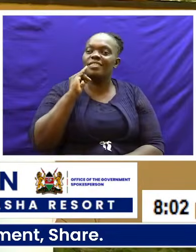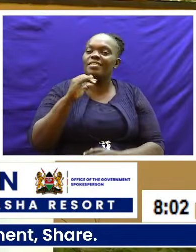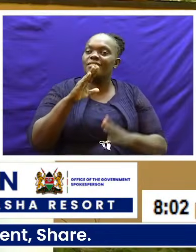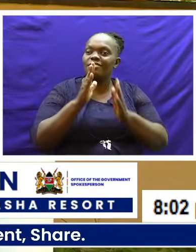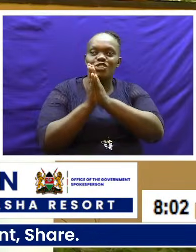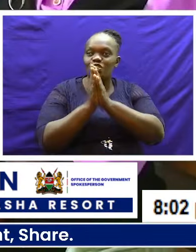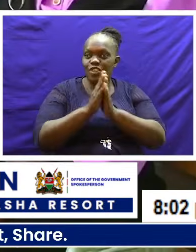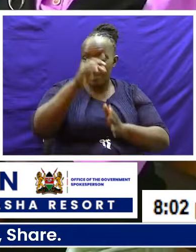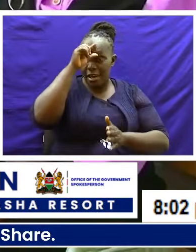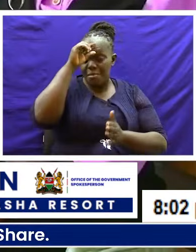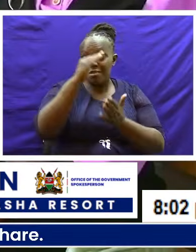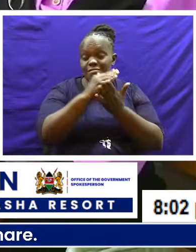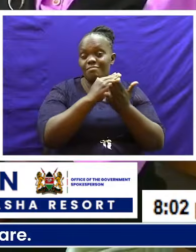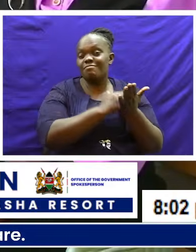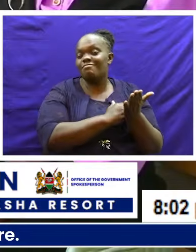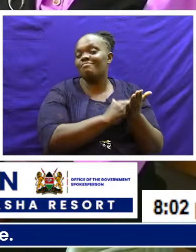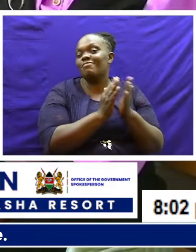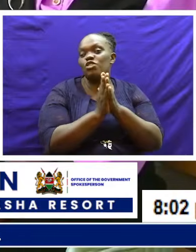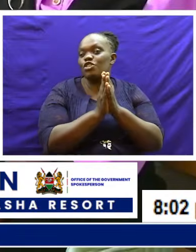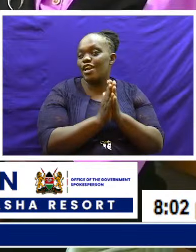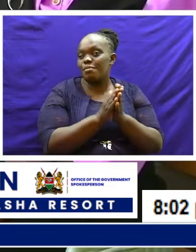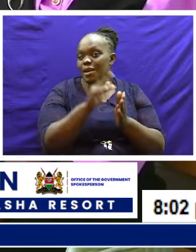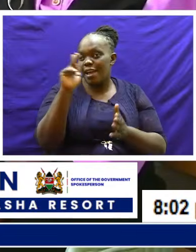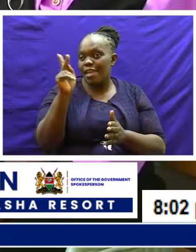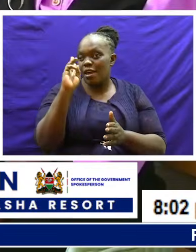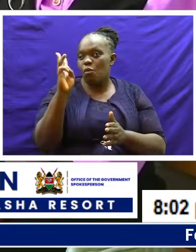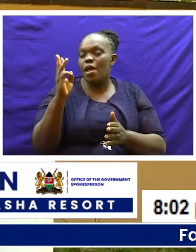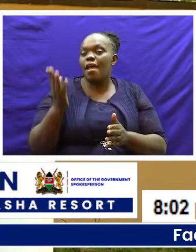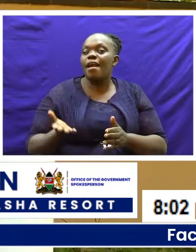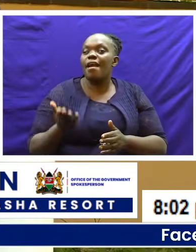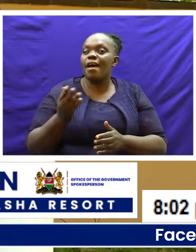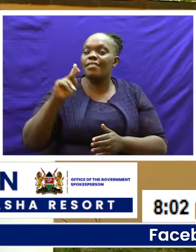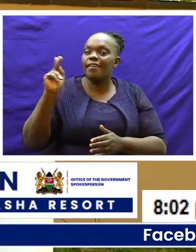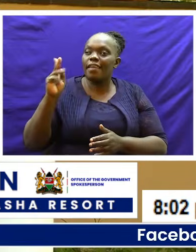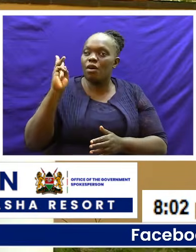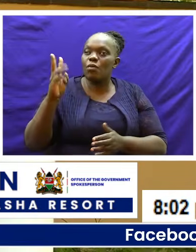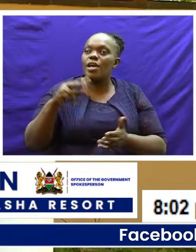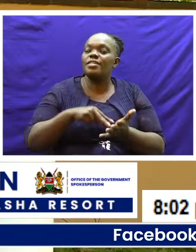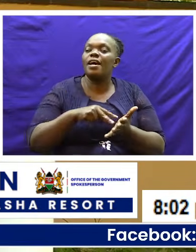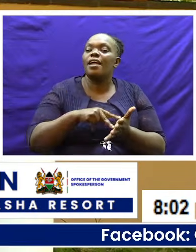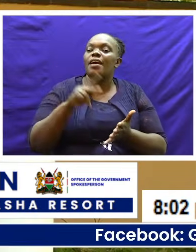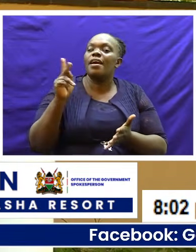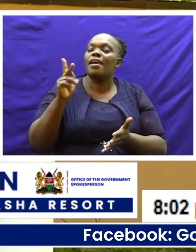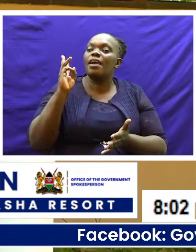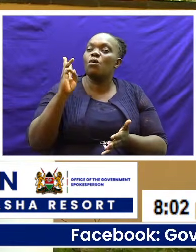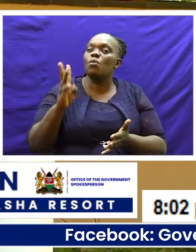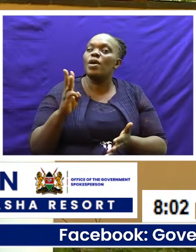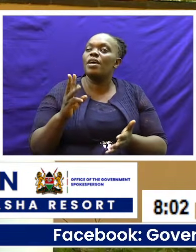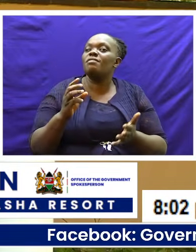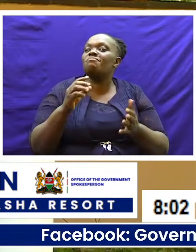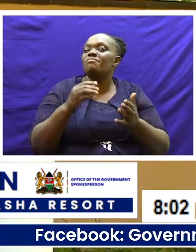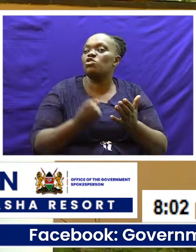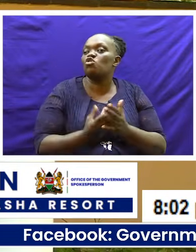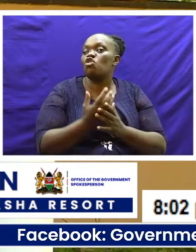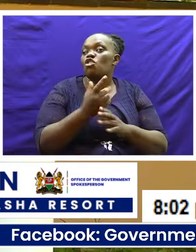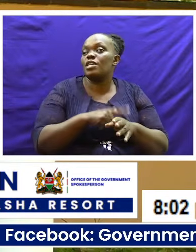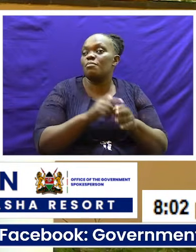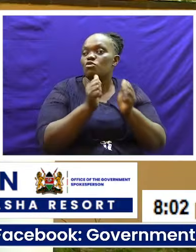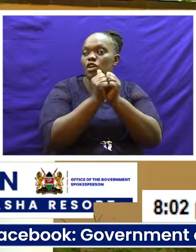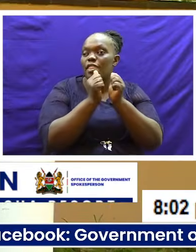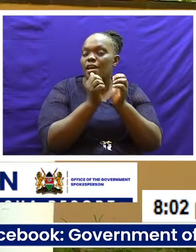Sema na Spox Bonga na Gava. Kenya itainuka, Kenya itasimama, Kenya itanawiri kwa